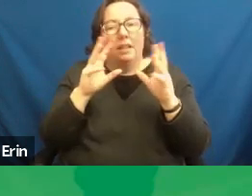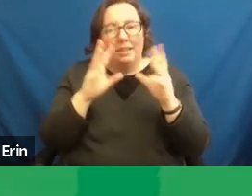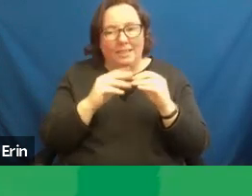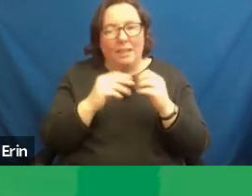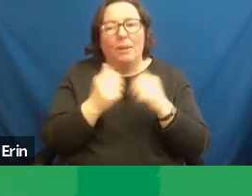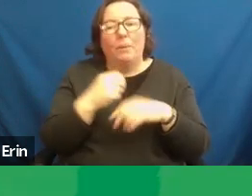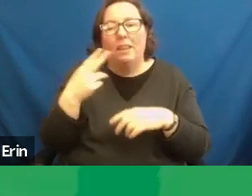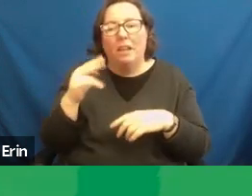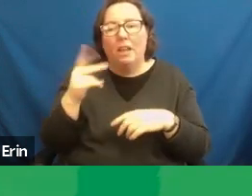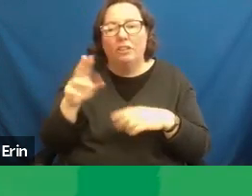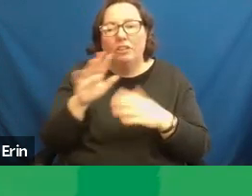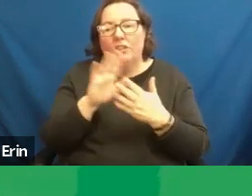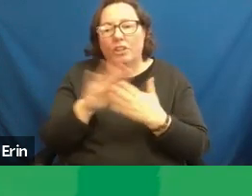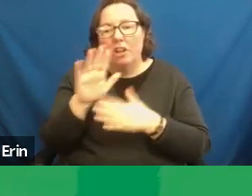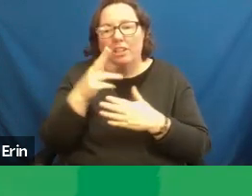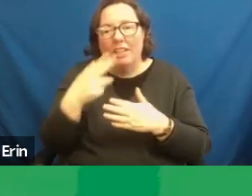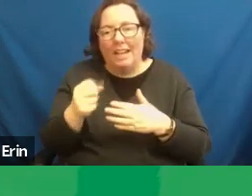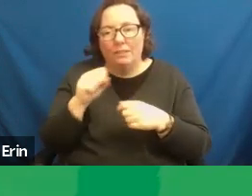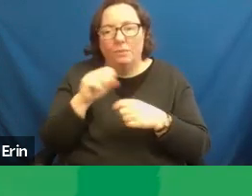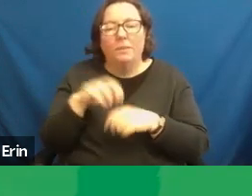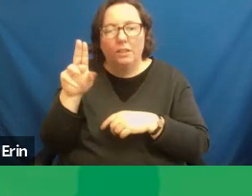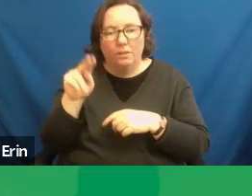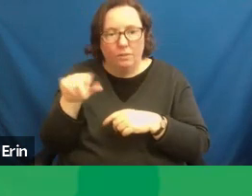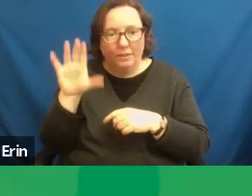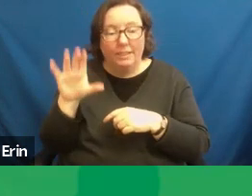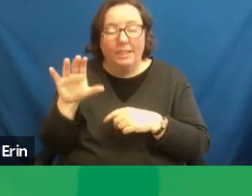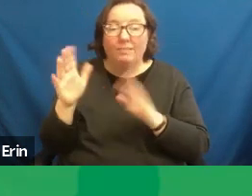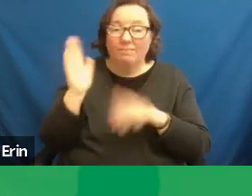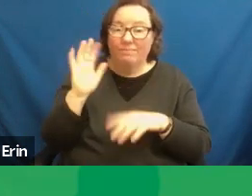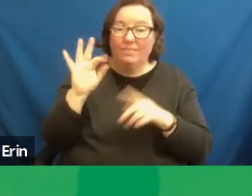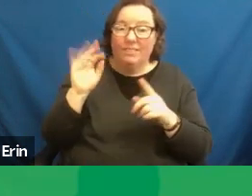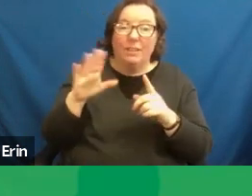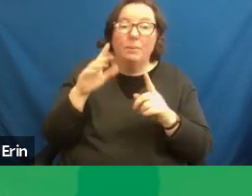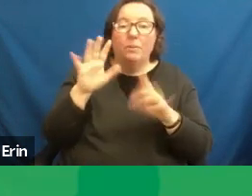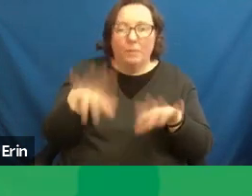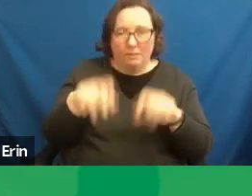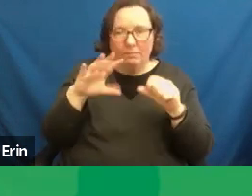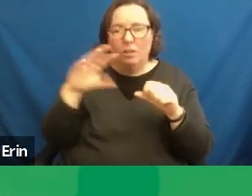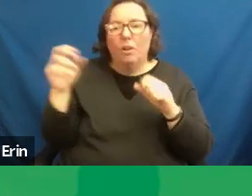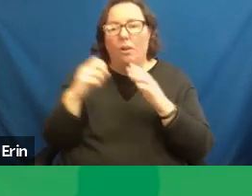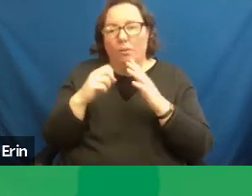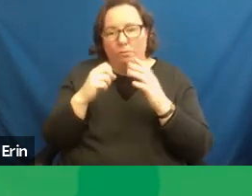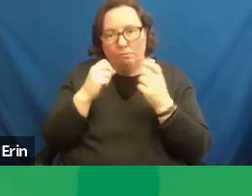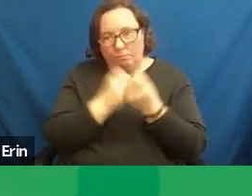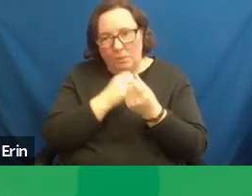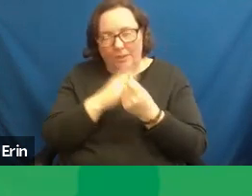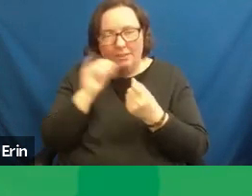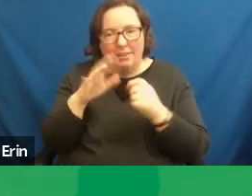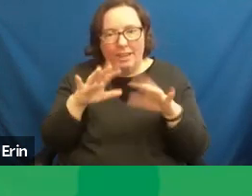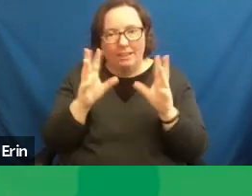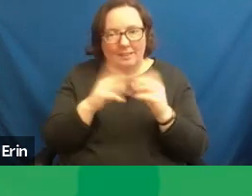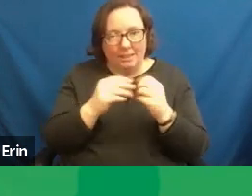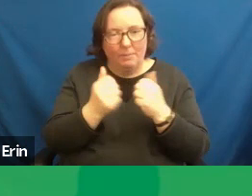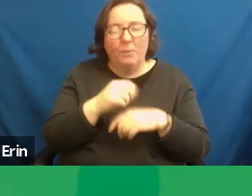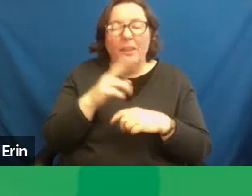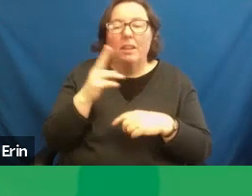On February 25th, the Century Foundation co-hosted a youth summit with Hunter College High School. The original vision was